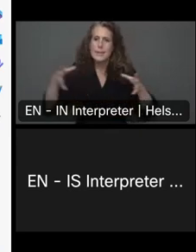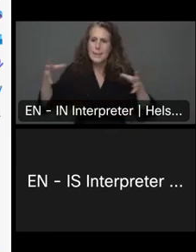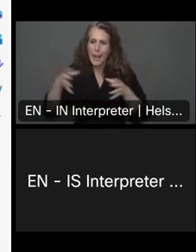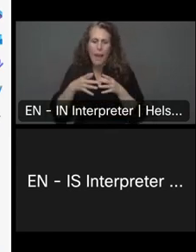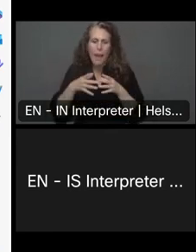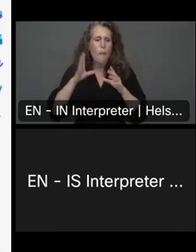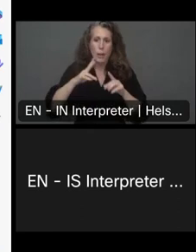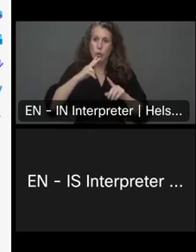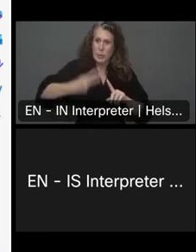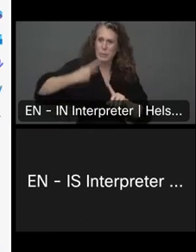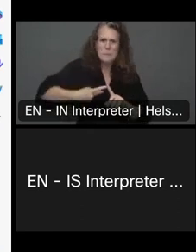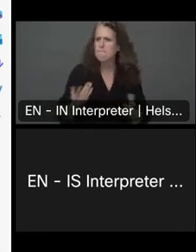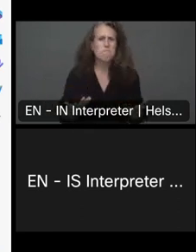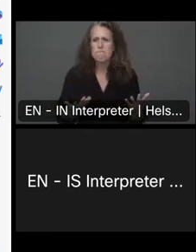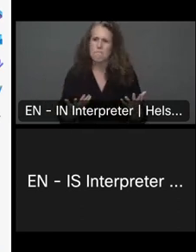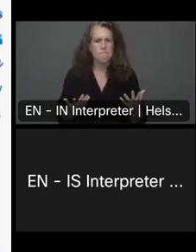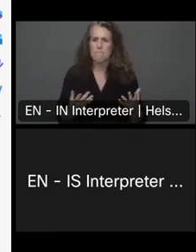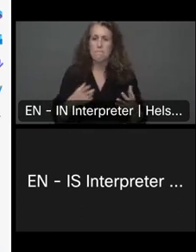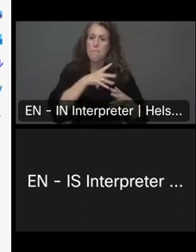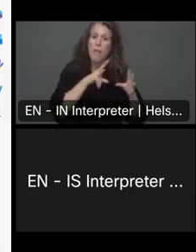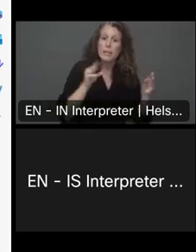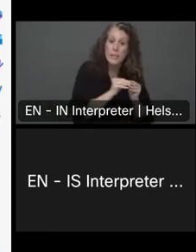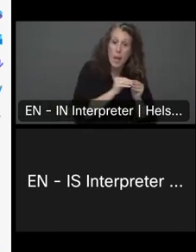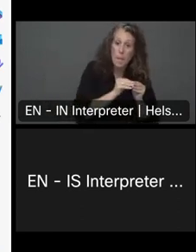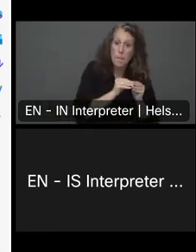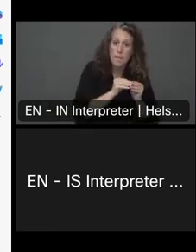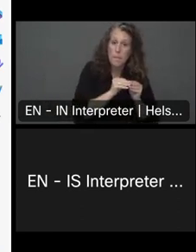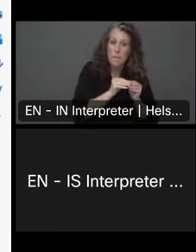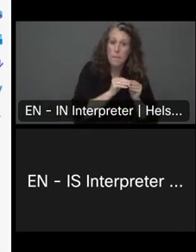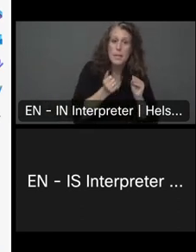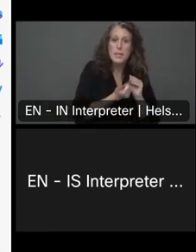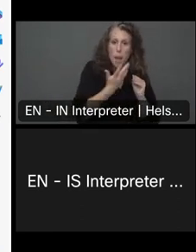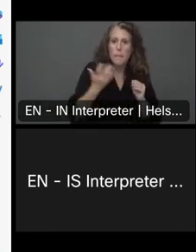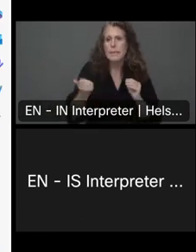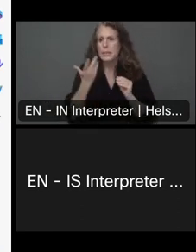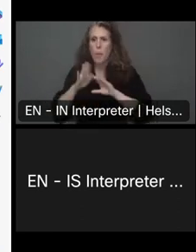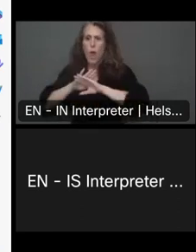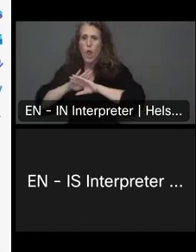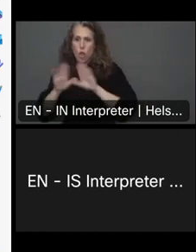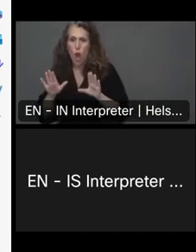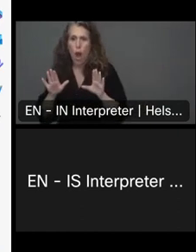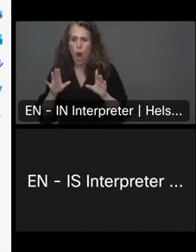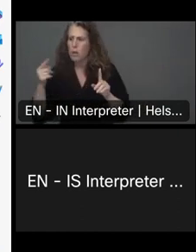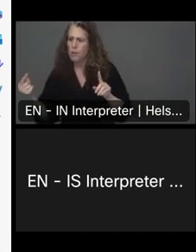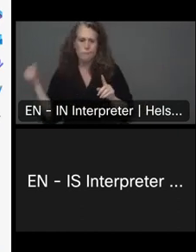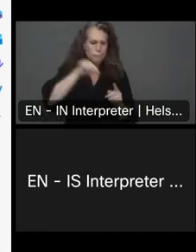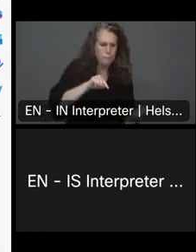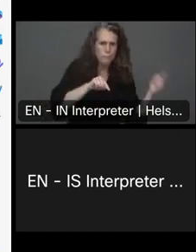that the sum and sum not mutually implicate each other, all things being equal.